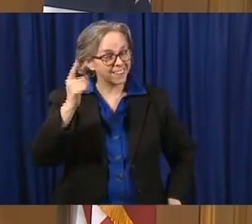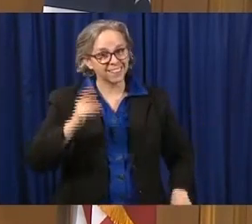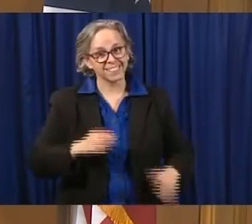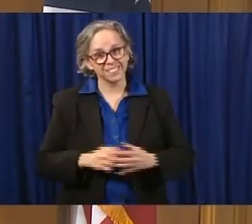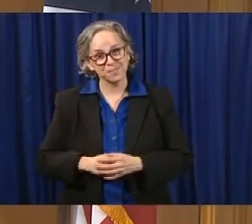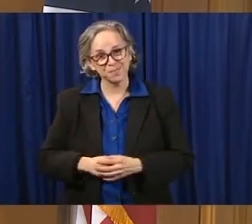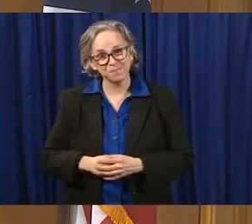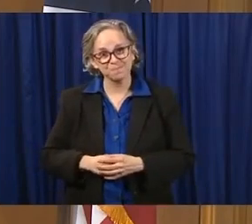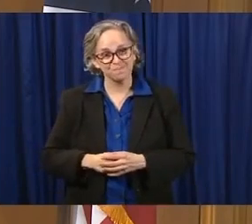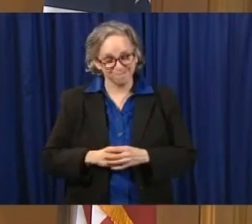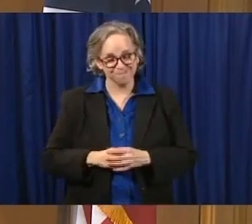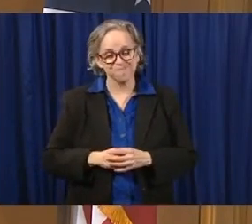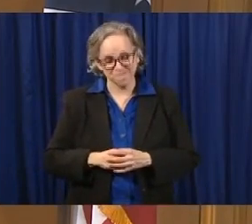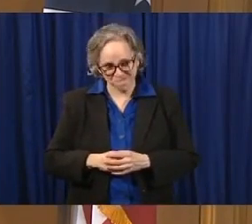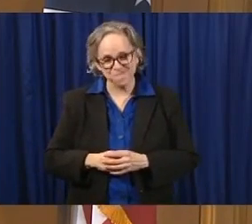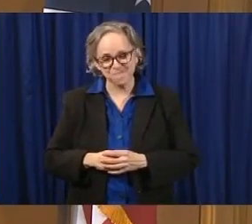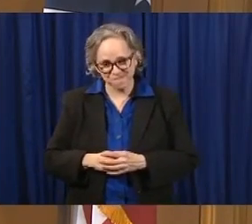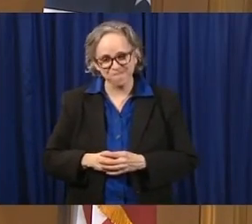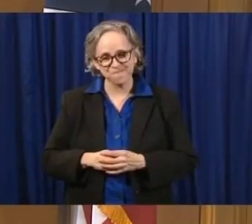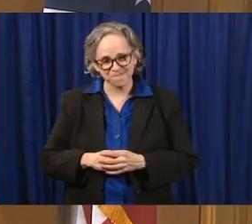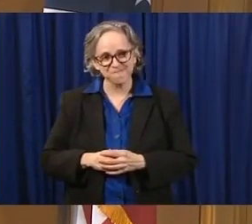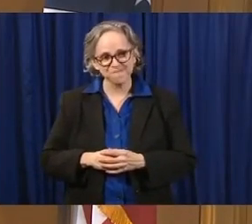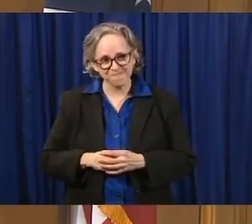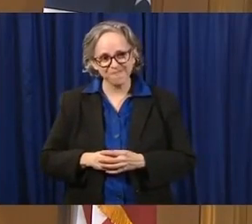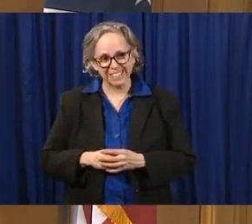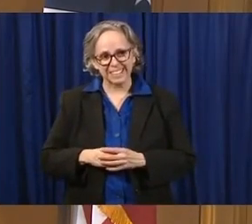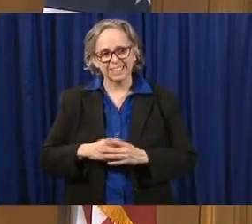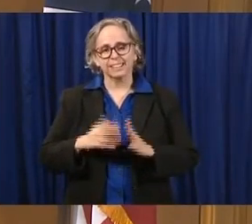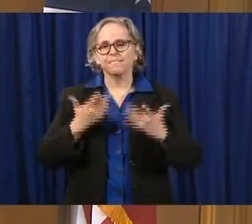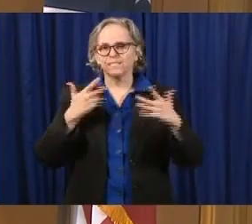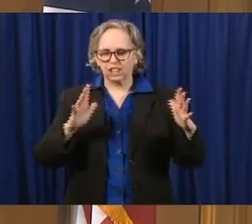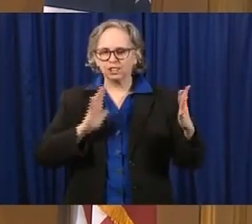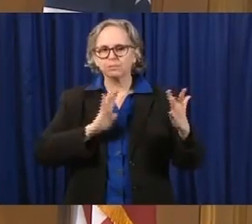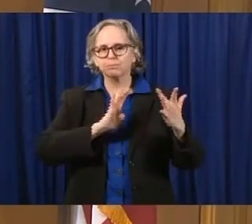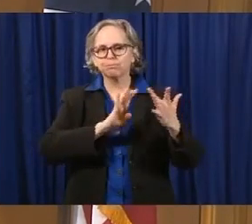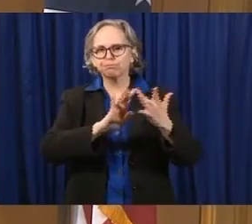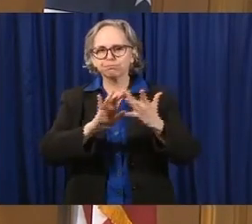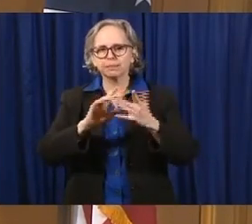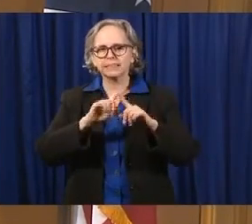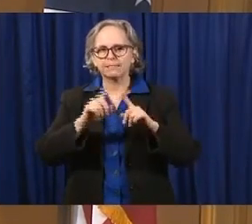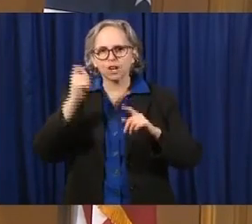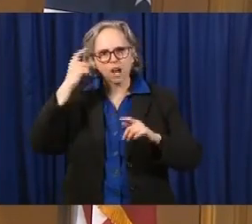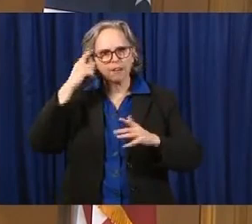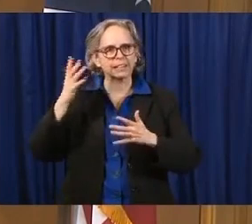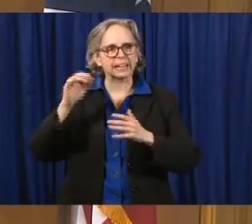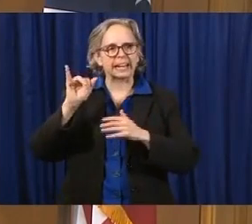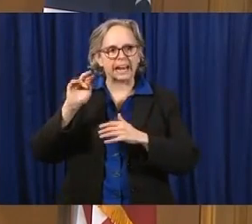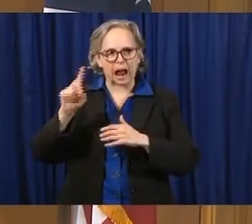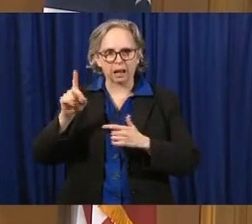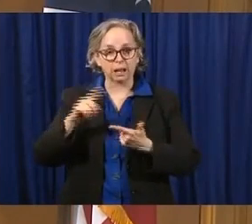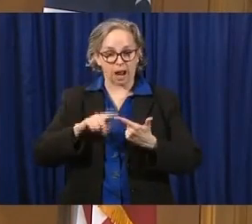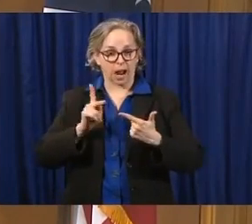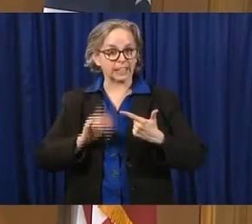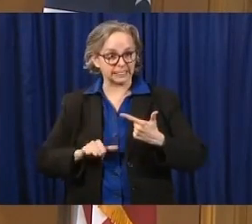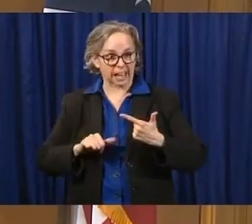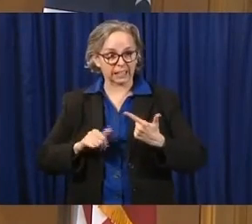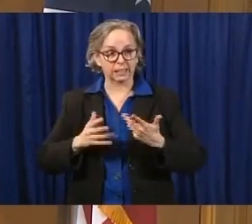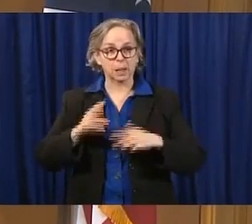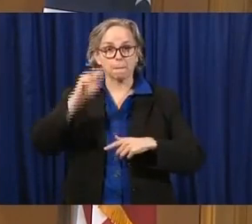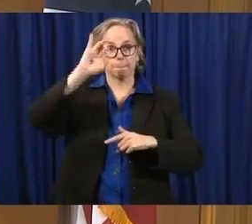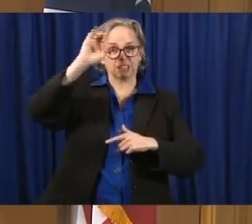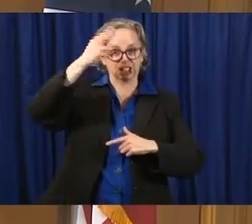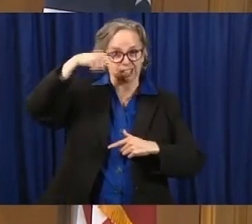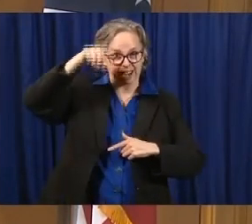I have talked a lot to the governors of Indiana, Kentucky, Michigan. Talked some to the